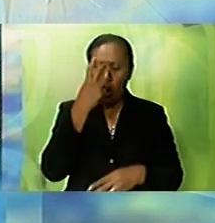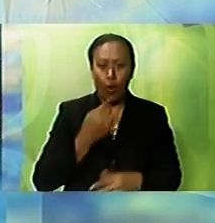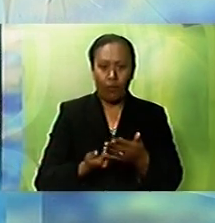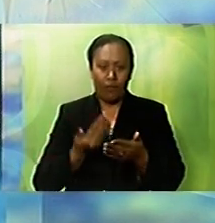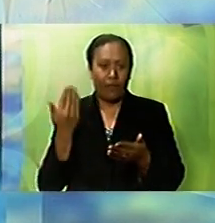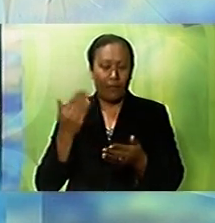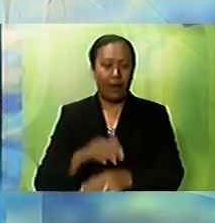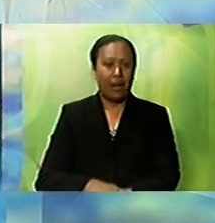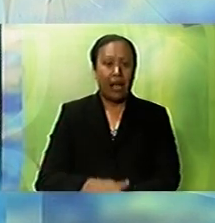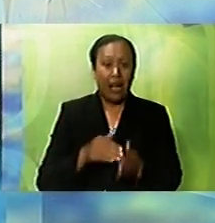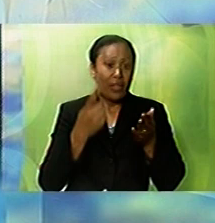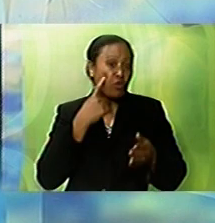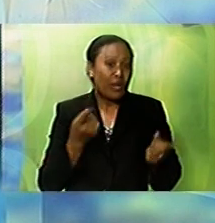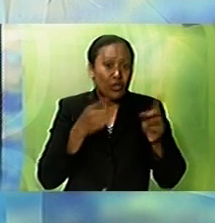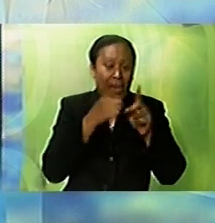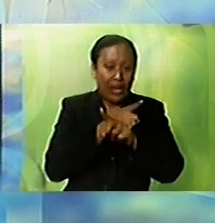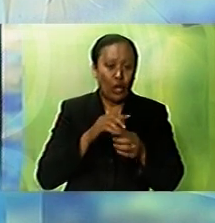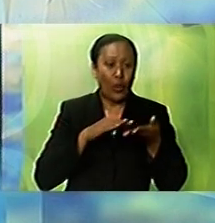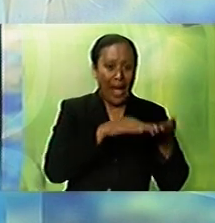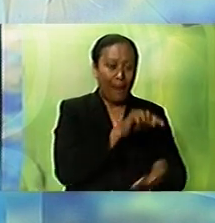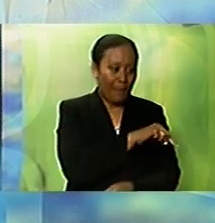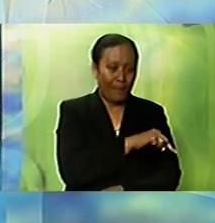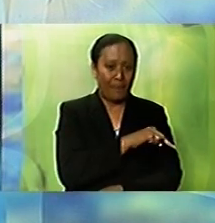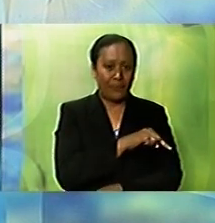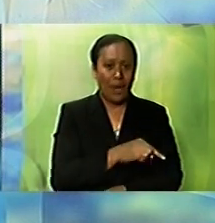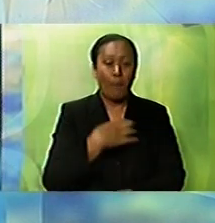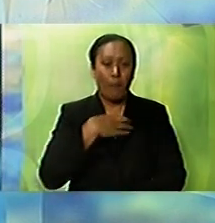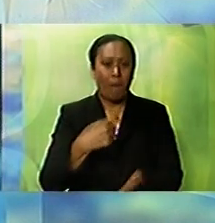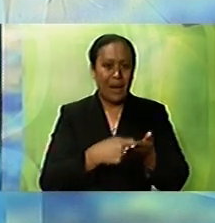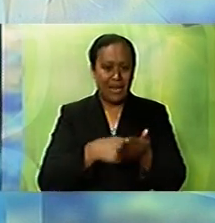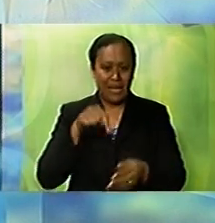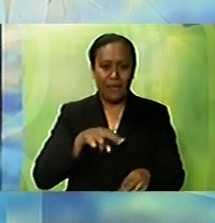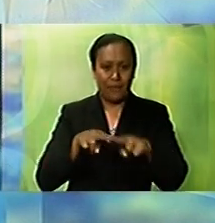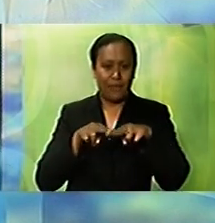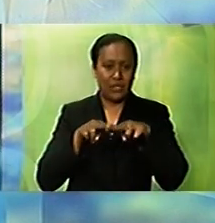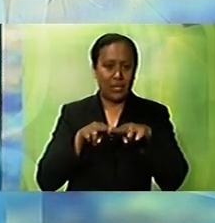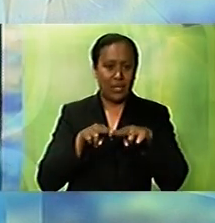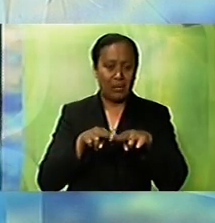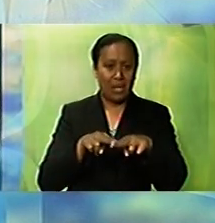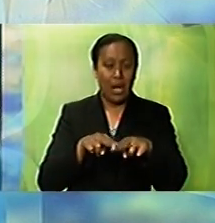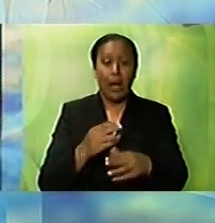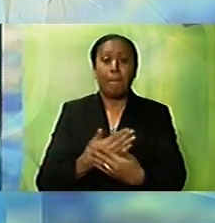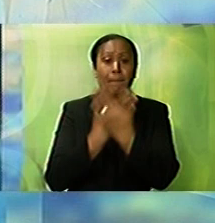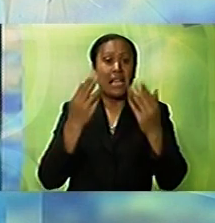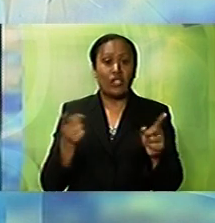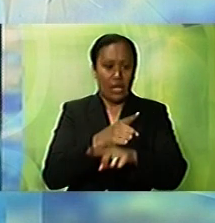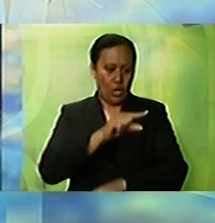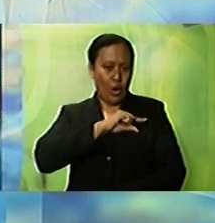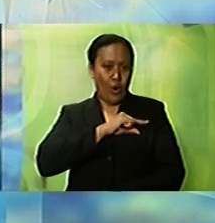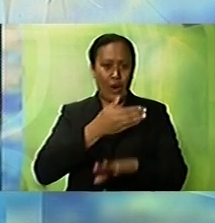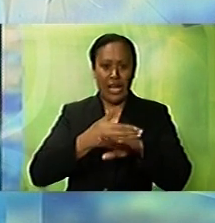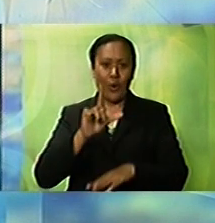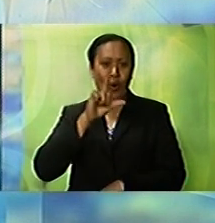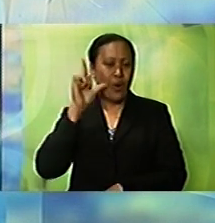major operational reforms to help the maritime industry fetch more revenue for the government. Iconic of the change is the new logo